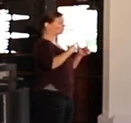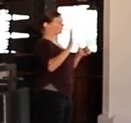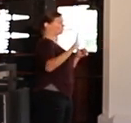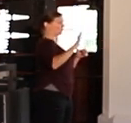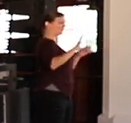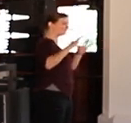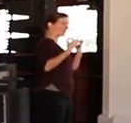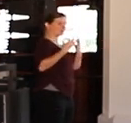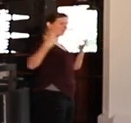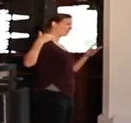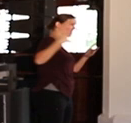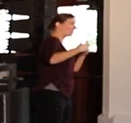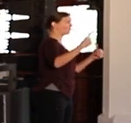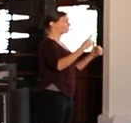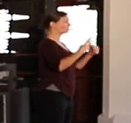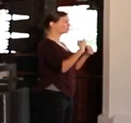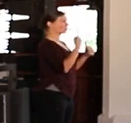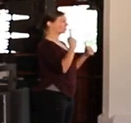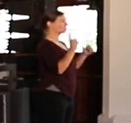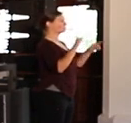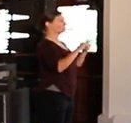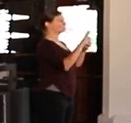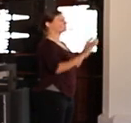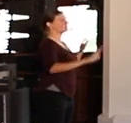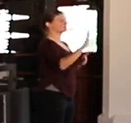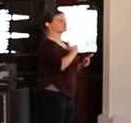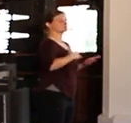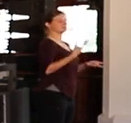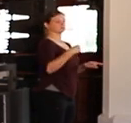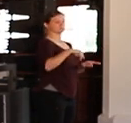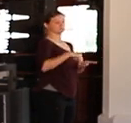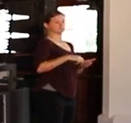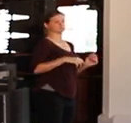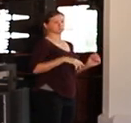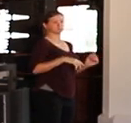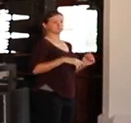their families, I want you to stand and be recognized right now.